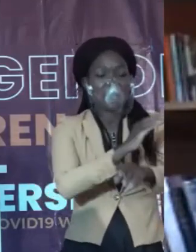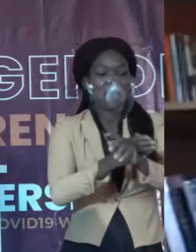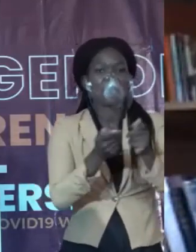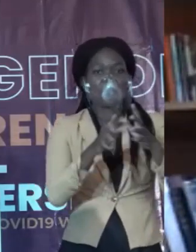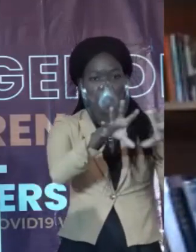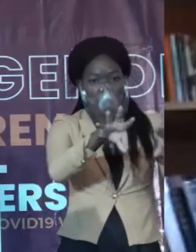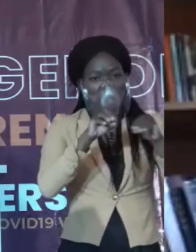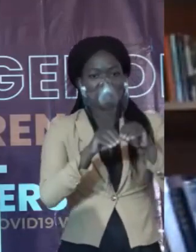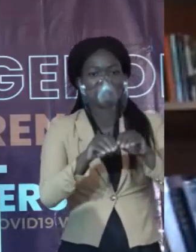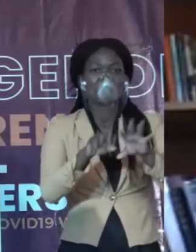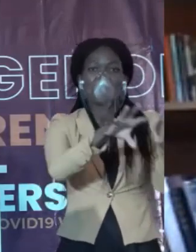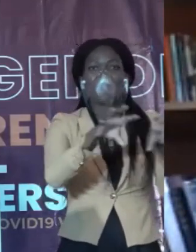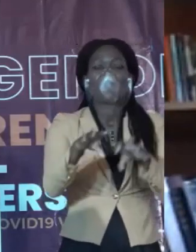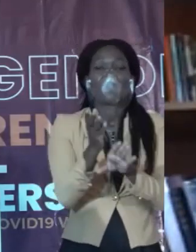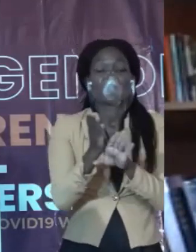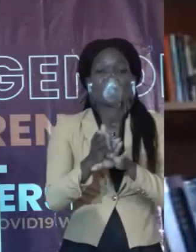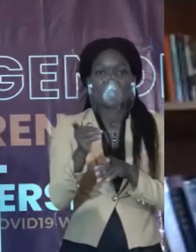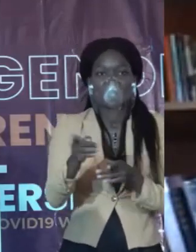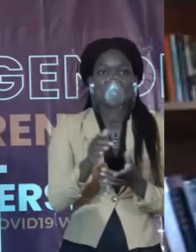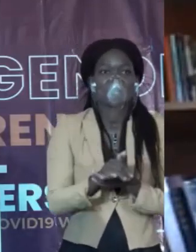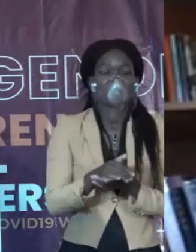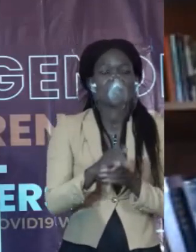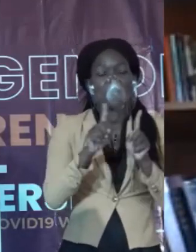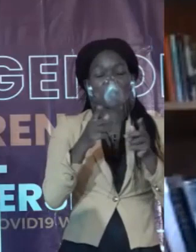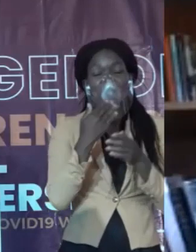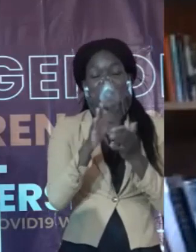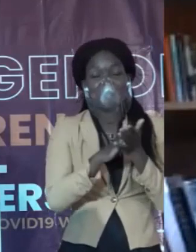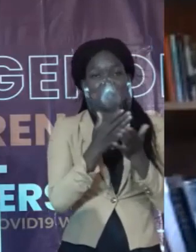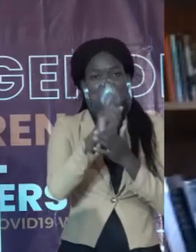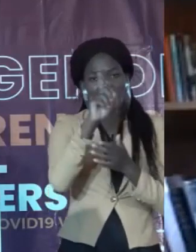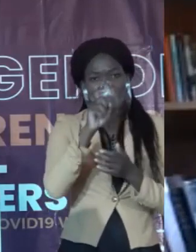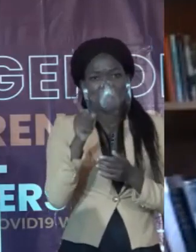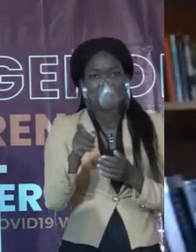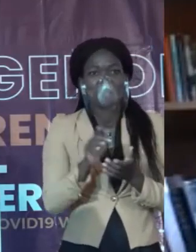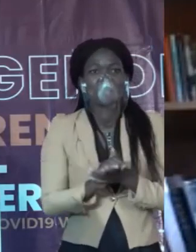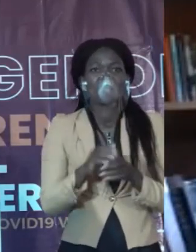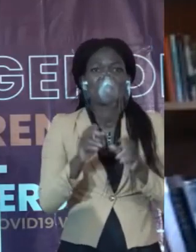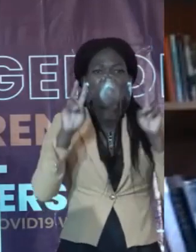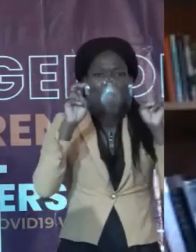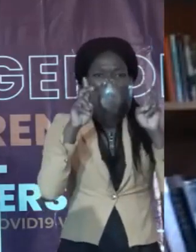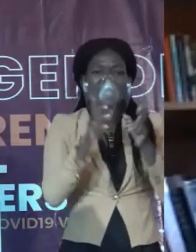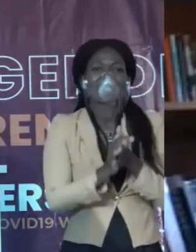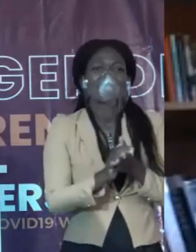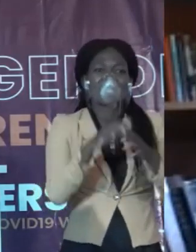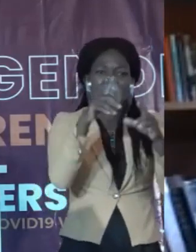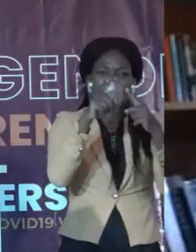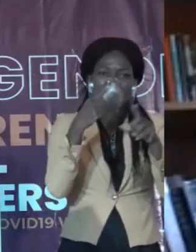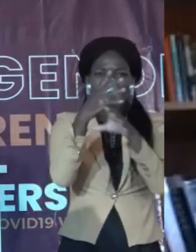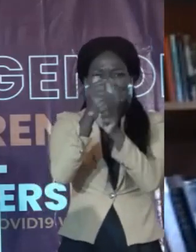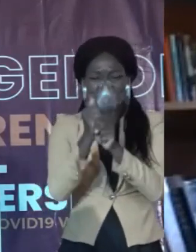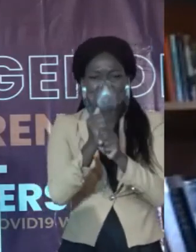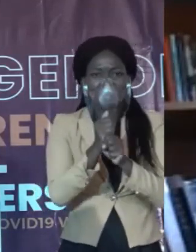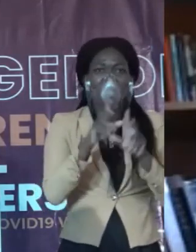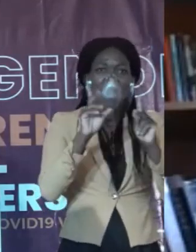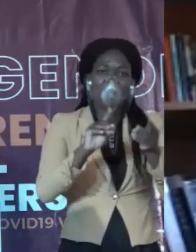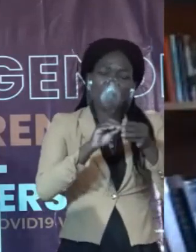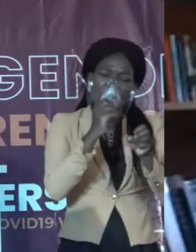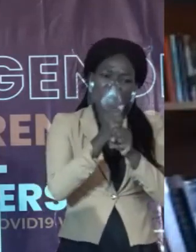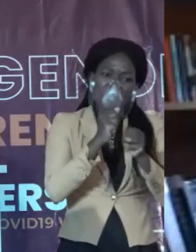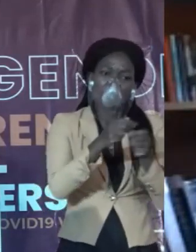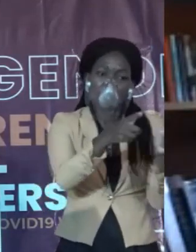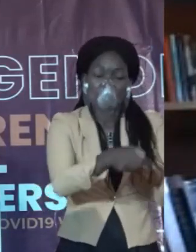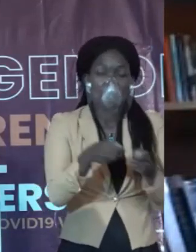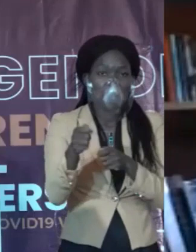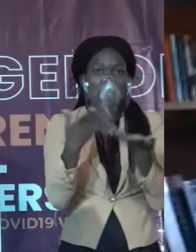look at a number of different facets. So first of all, what is the context and what are the institutions within which people operate as farmers, as rural community